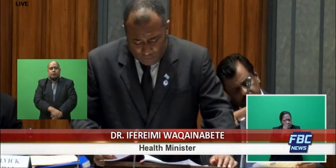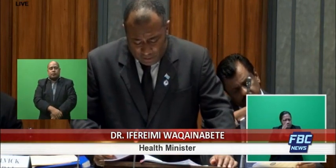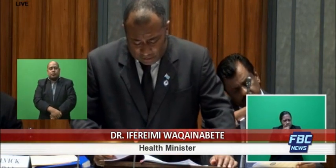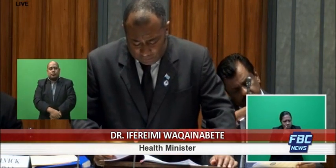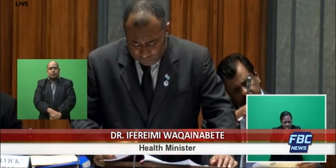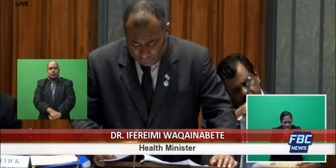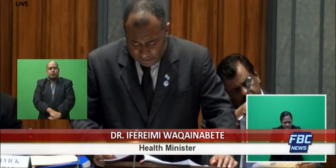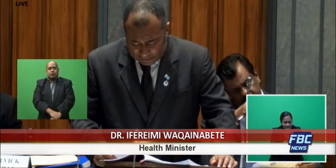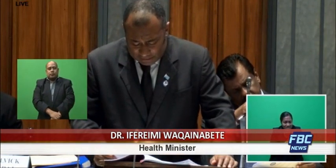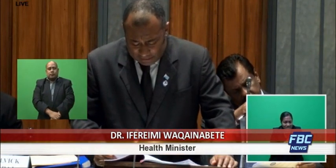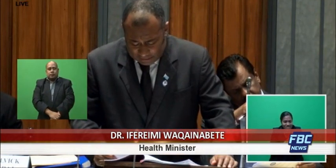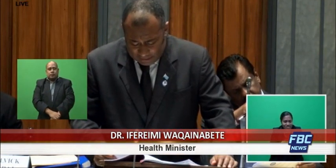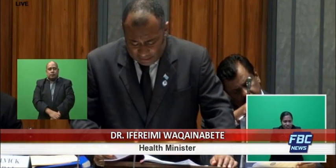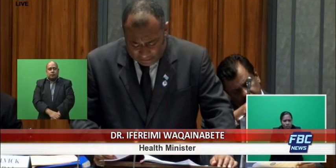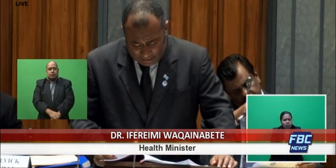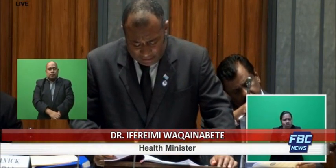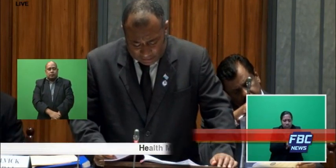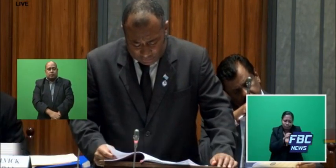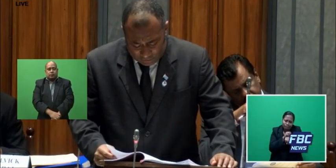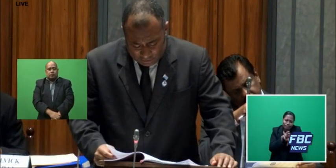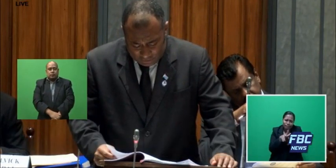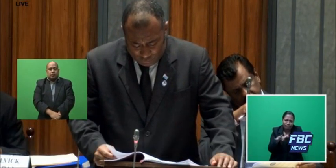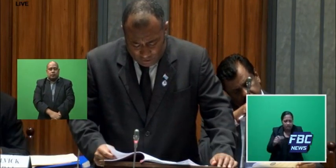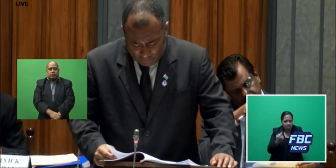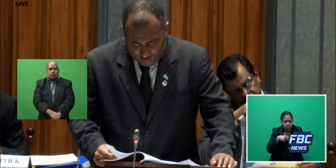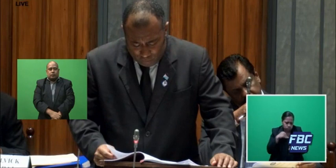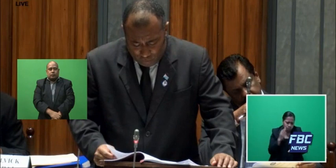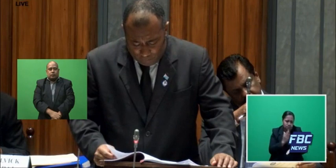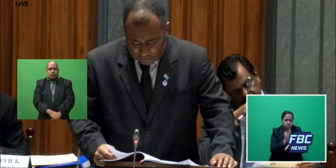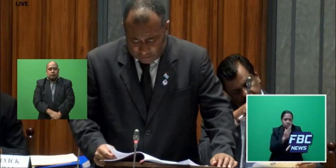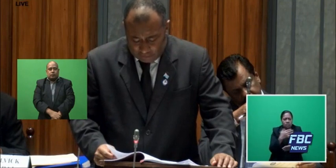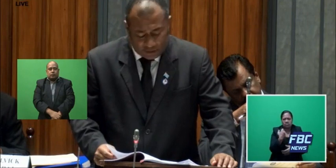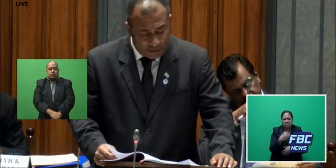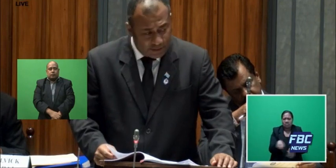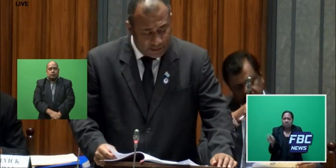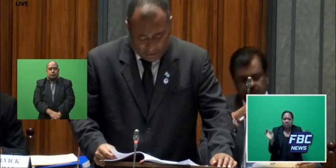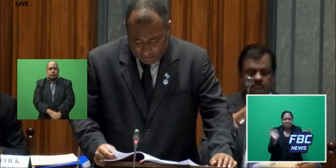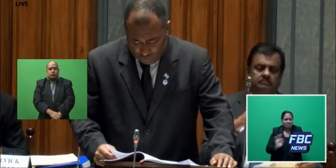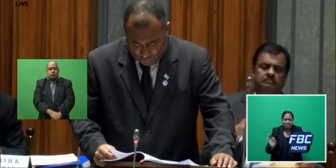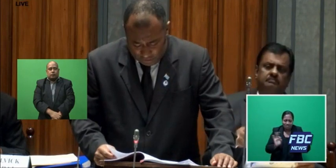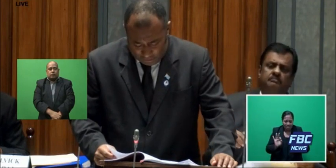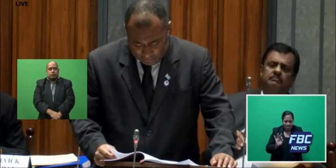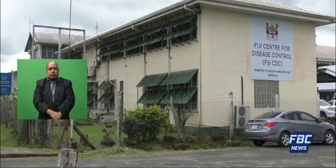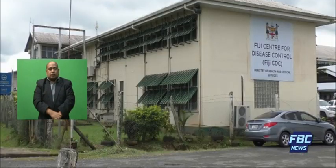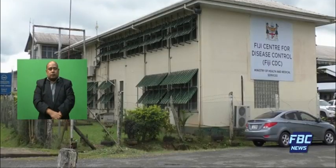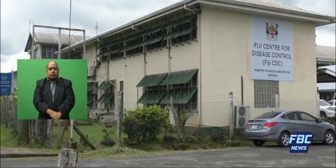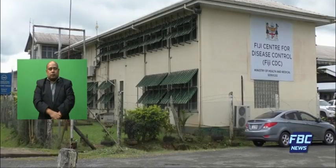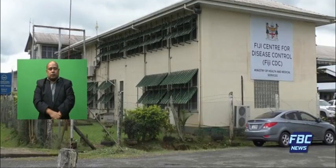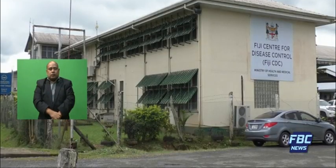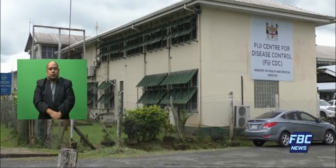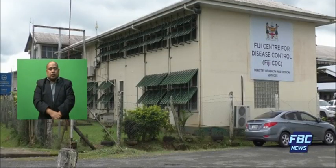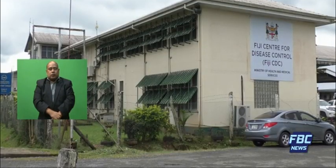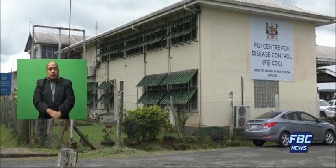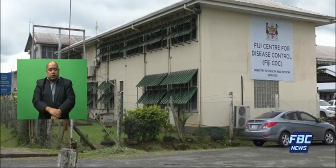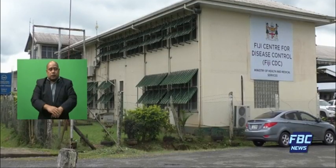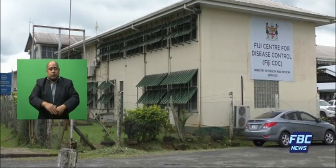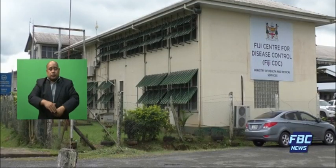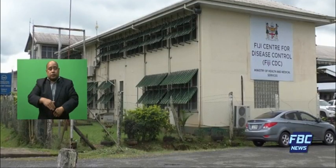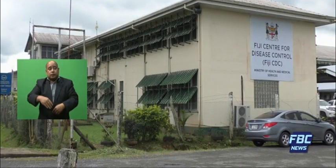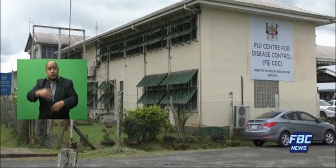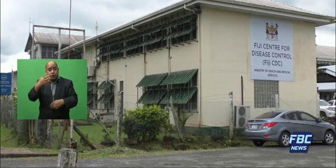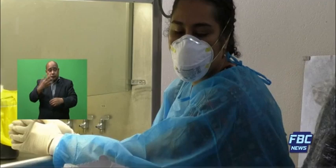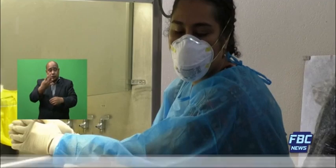our comprehensive surveillance and testing are telling us we have no more presence of the disease in the community. Since the 14th of March, Fiji's